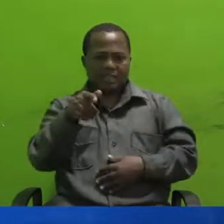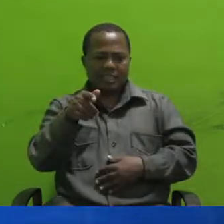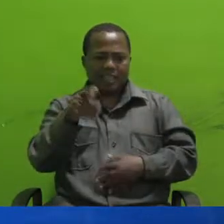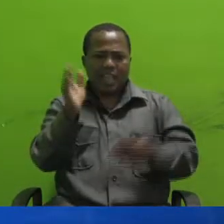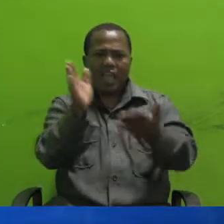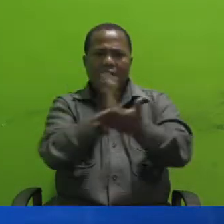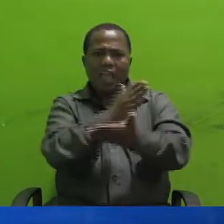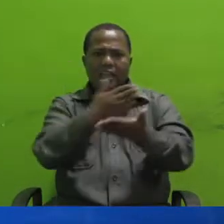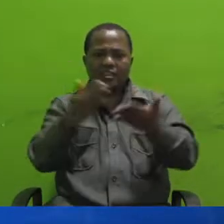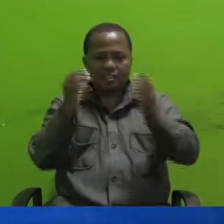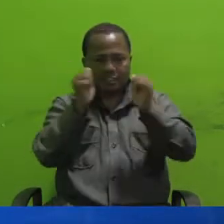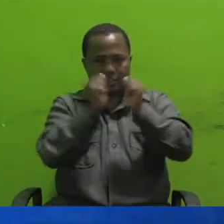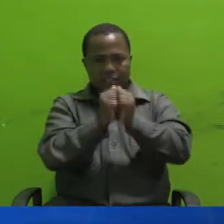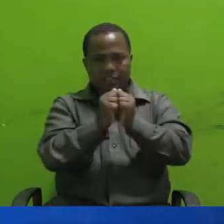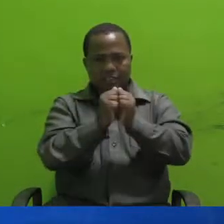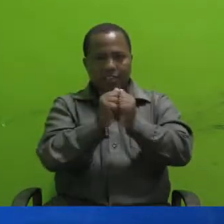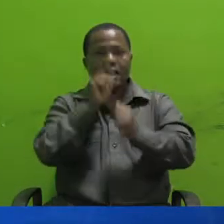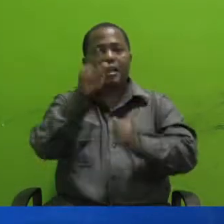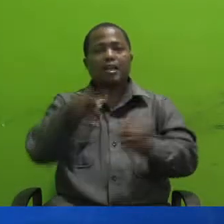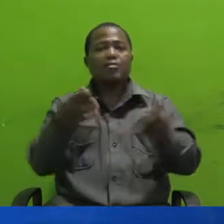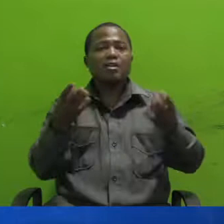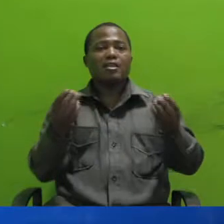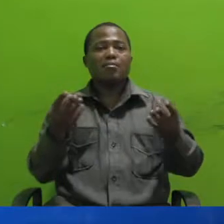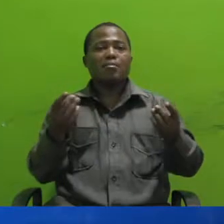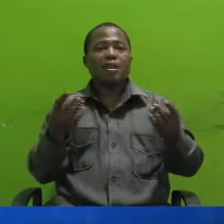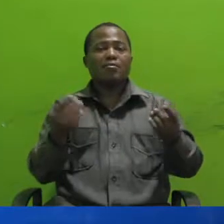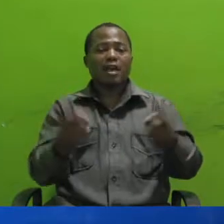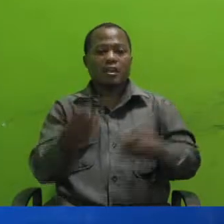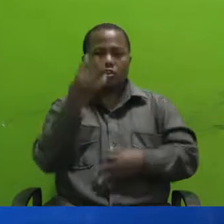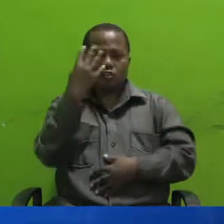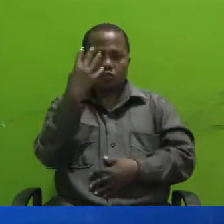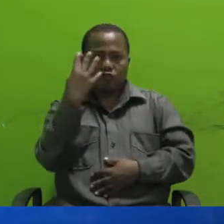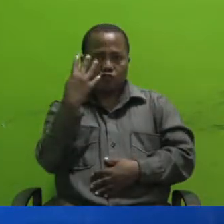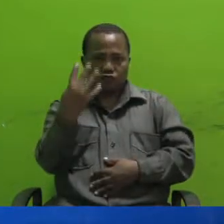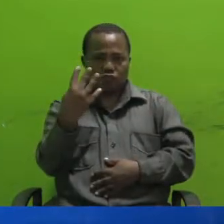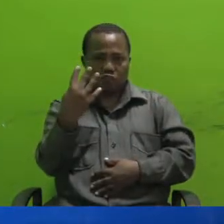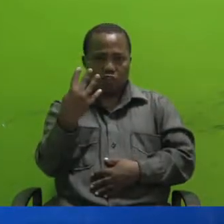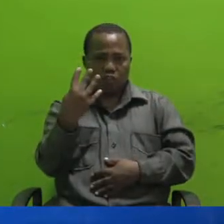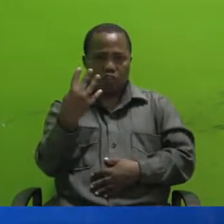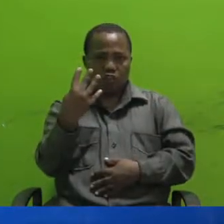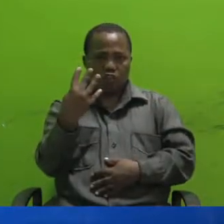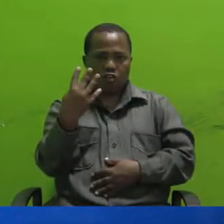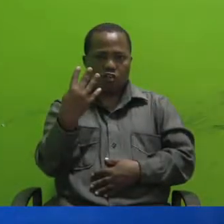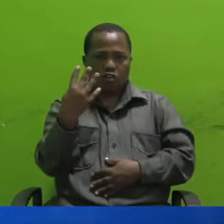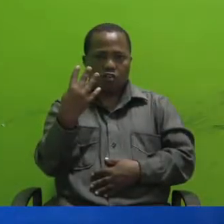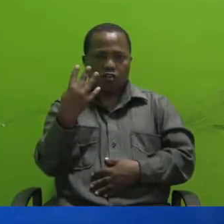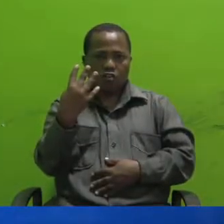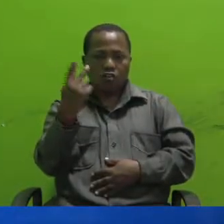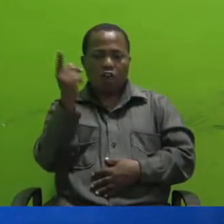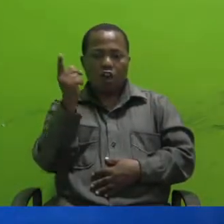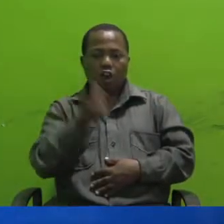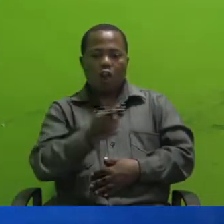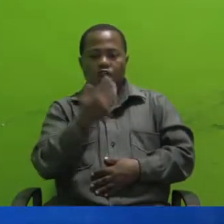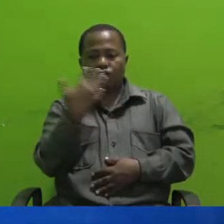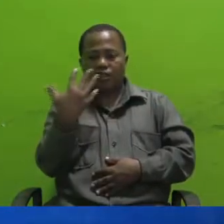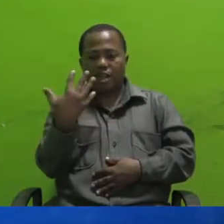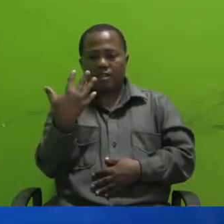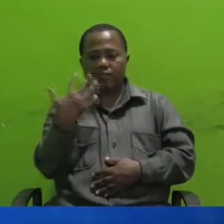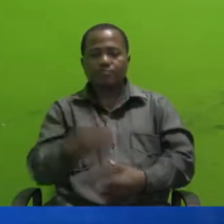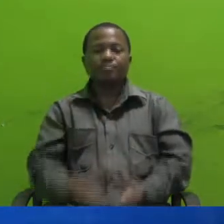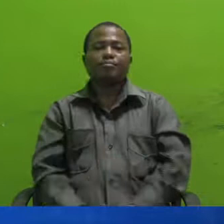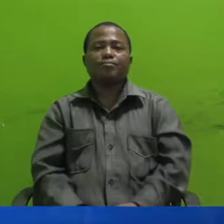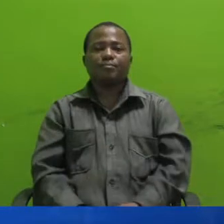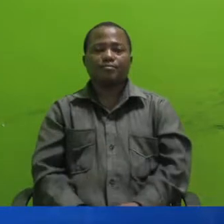8 and 10 can be simplified into 4 out of 5.